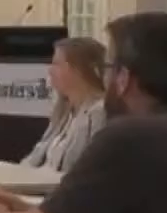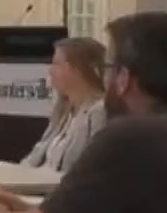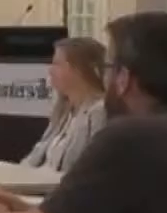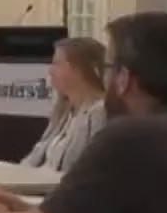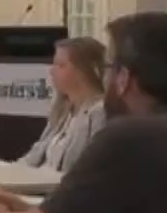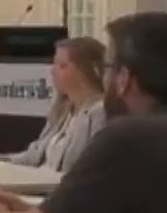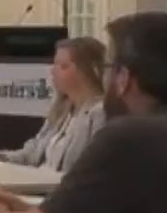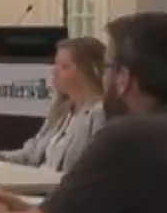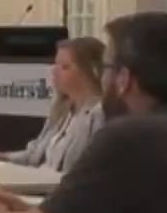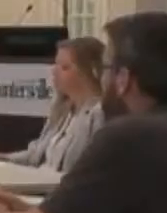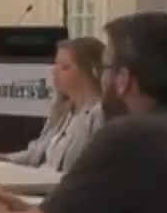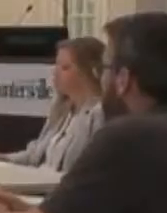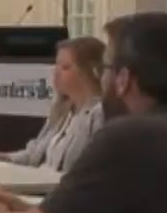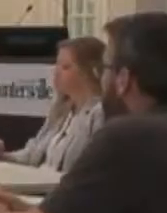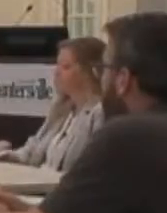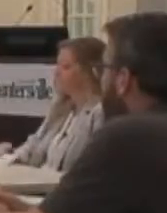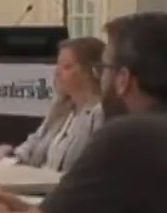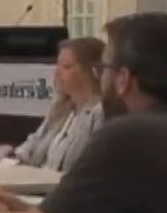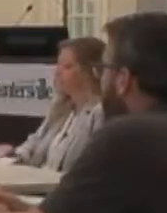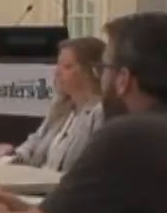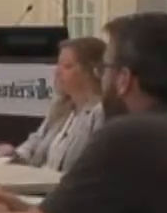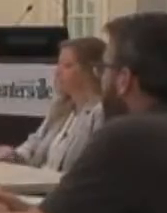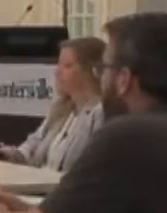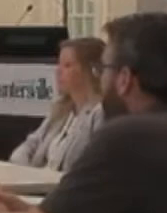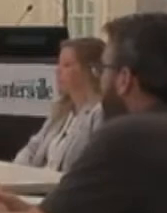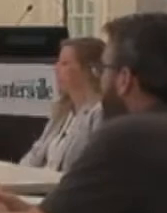Okay, great. Well, Dan,